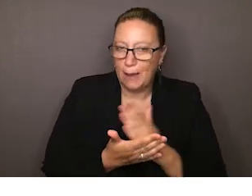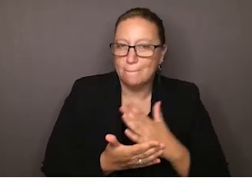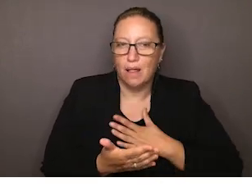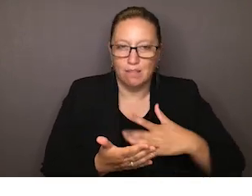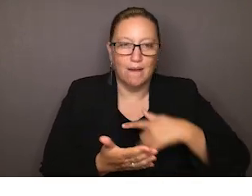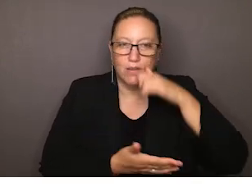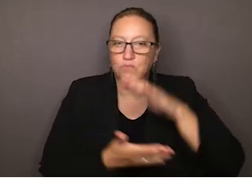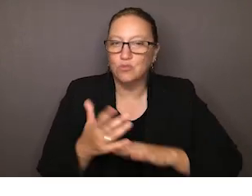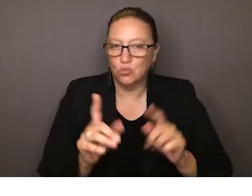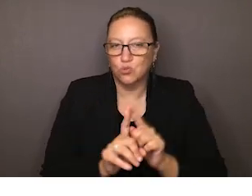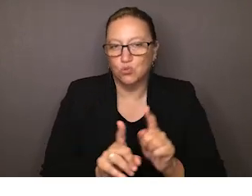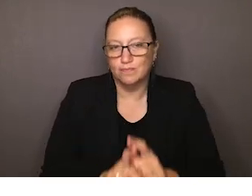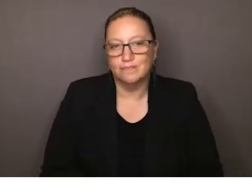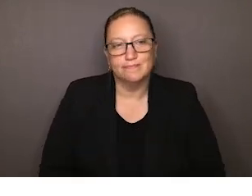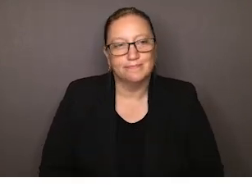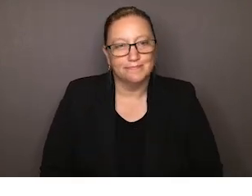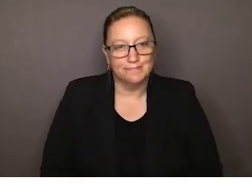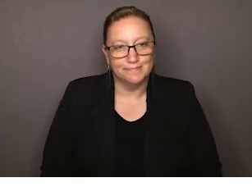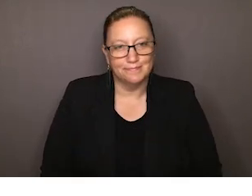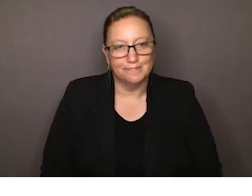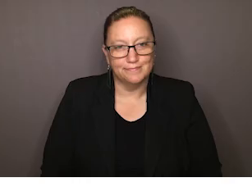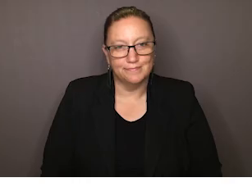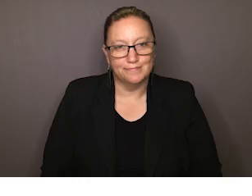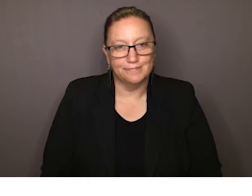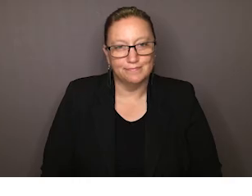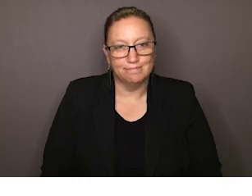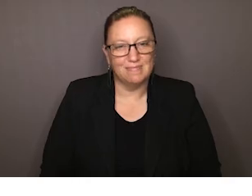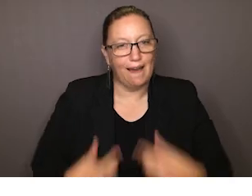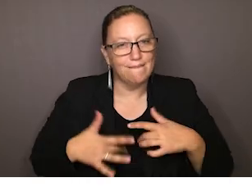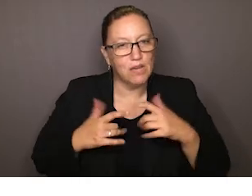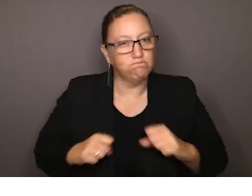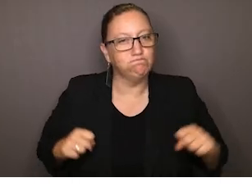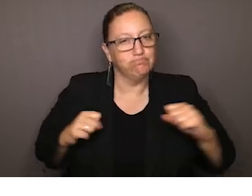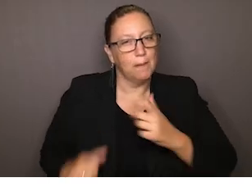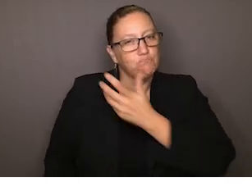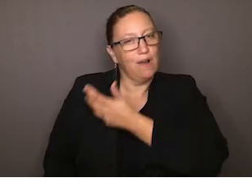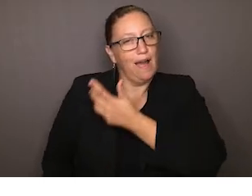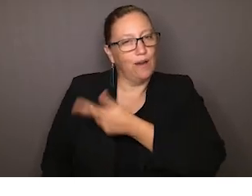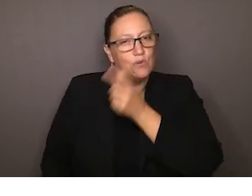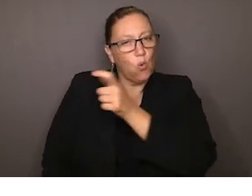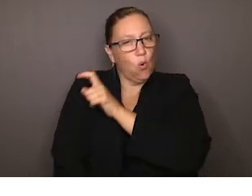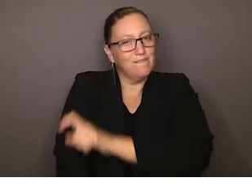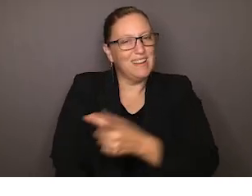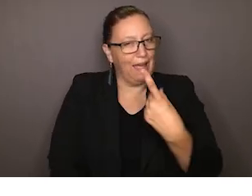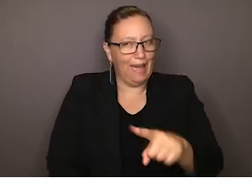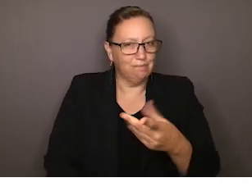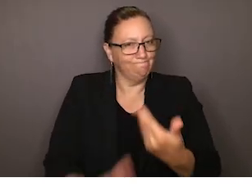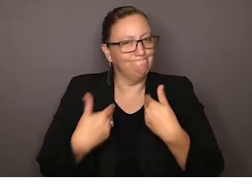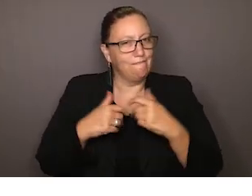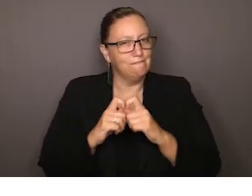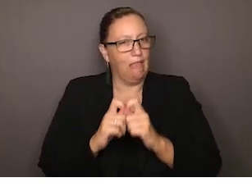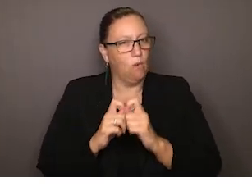life experiences. This made me feel proud and confident and valued.